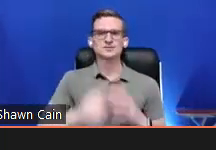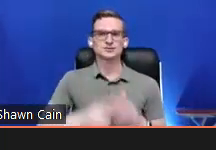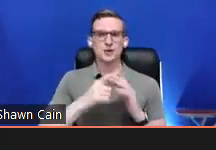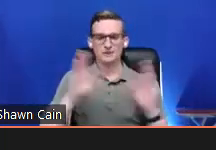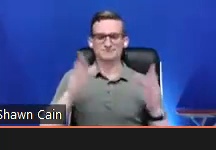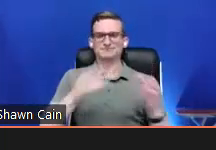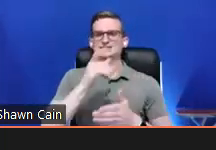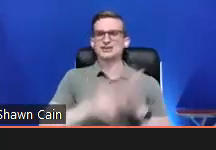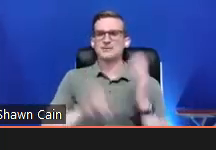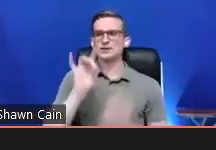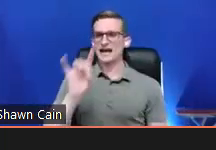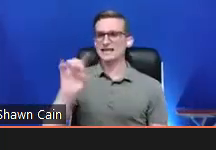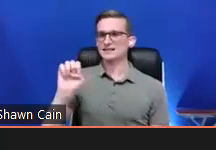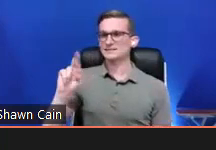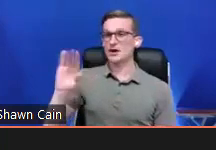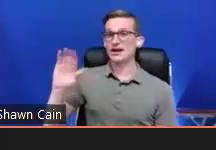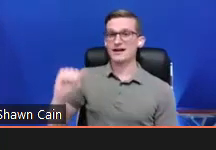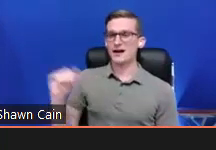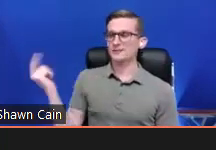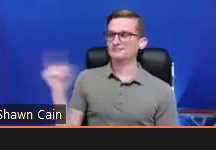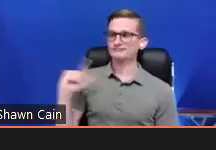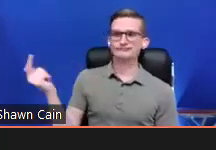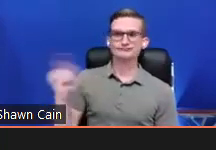and Erica and I will be tag teaming a little bit.